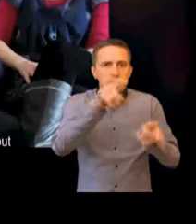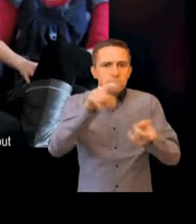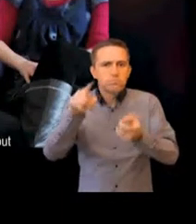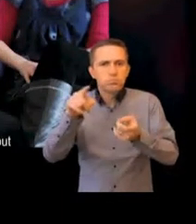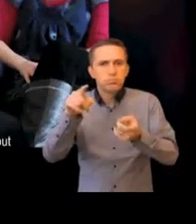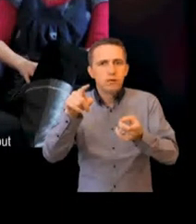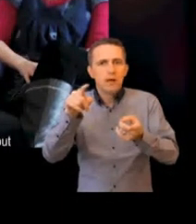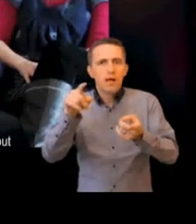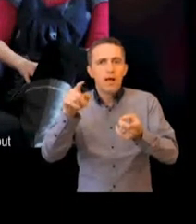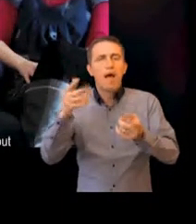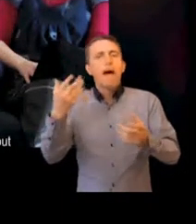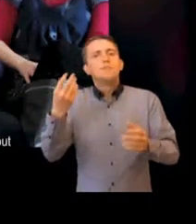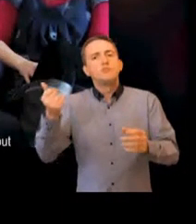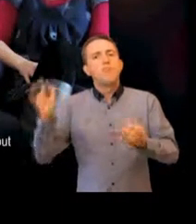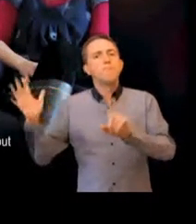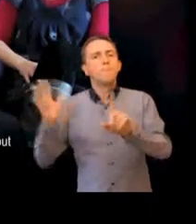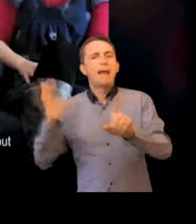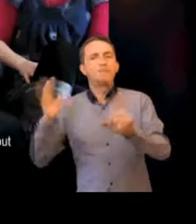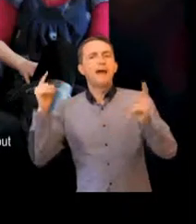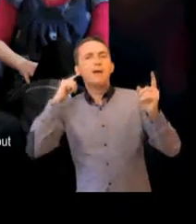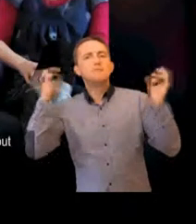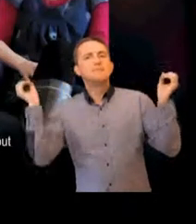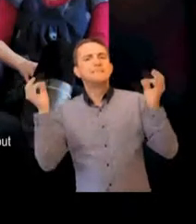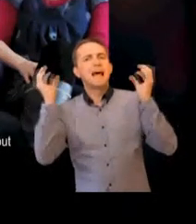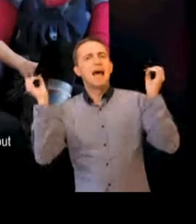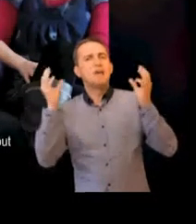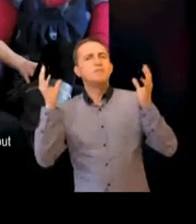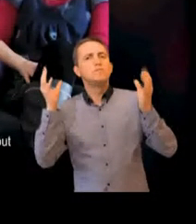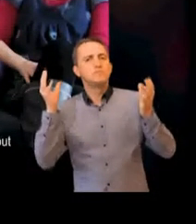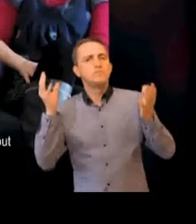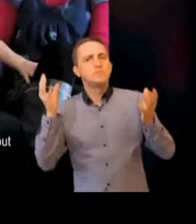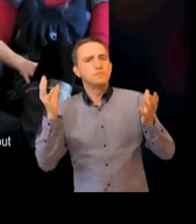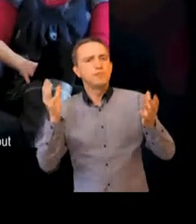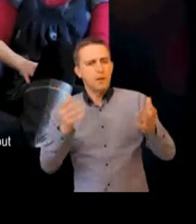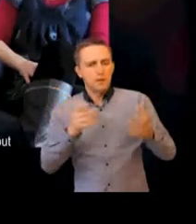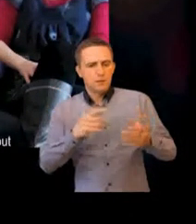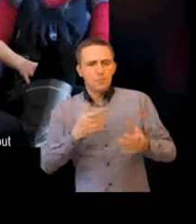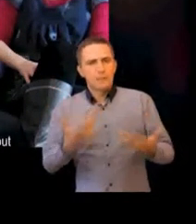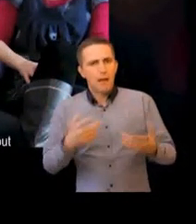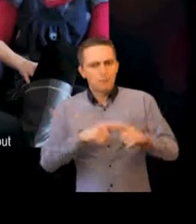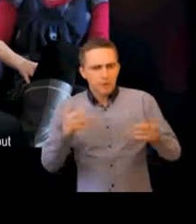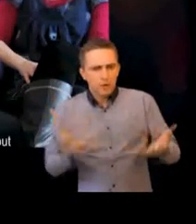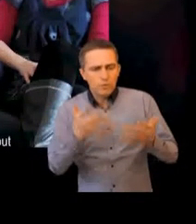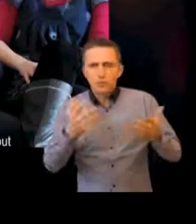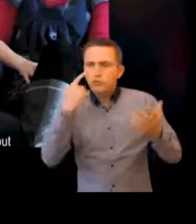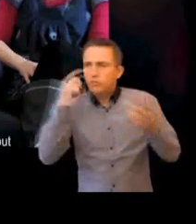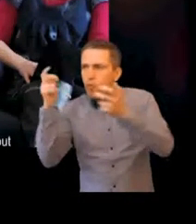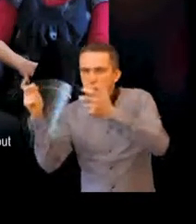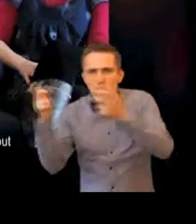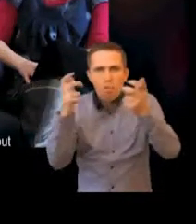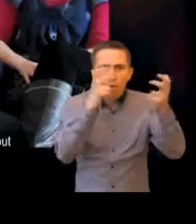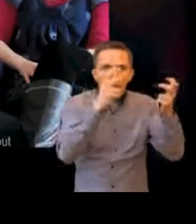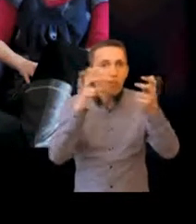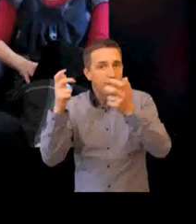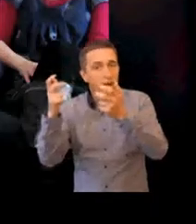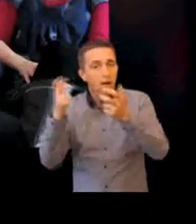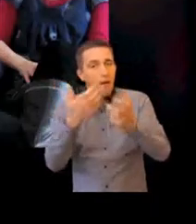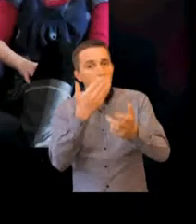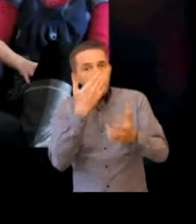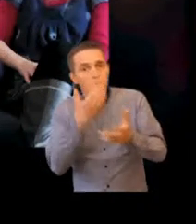along her familiar toys, and try and incorporate that with the ideas that you had for her vision. Yeah, thanks, And slowly but surely, sort